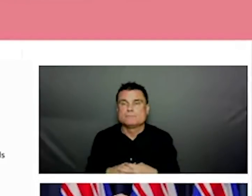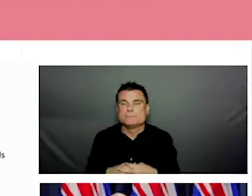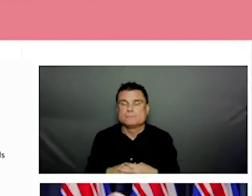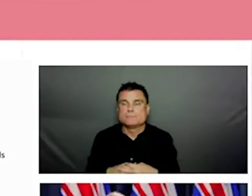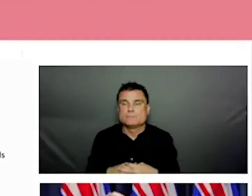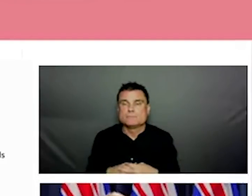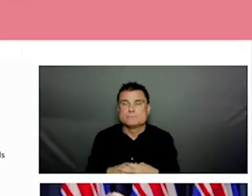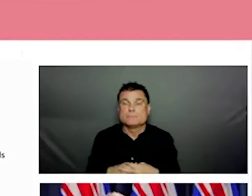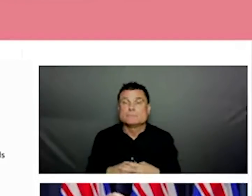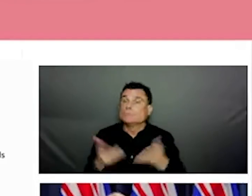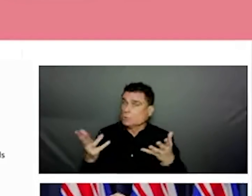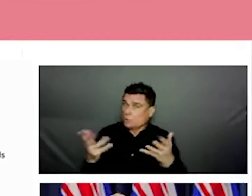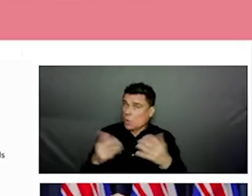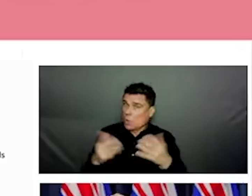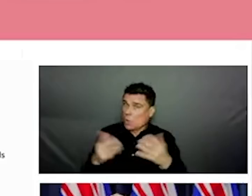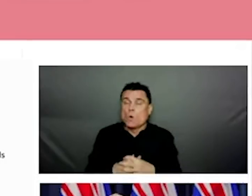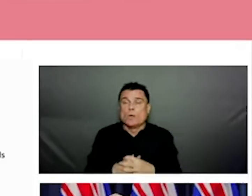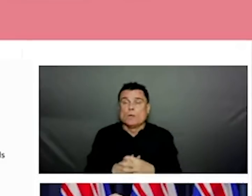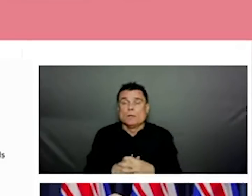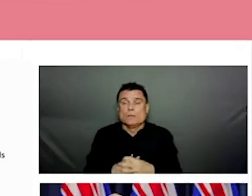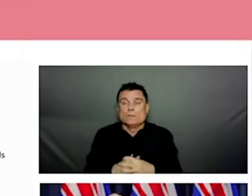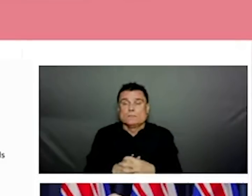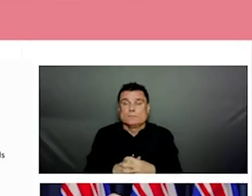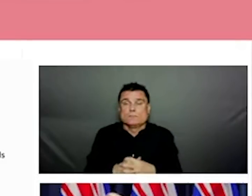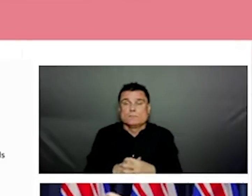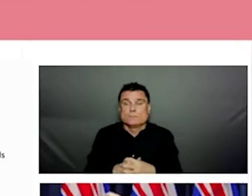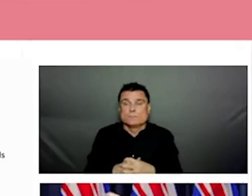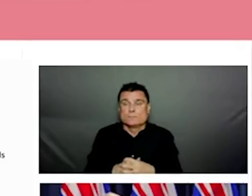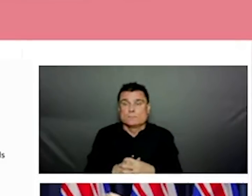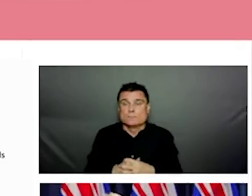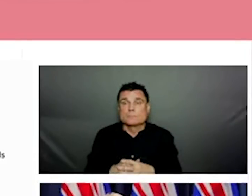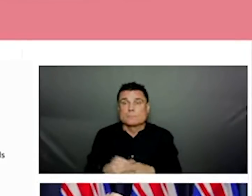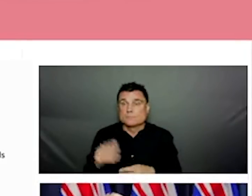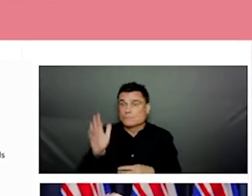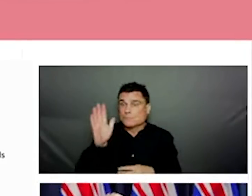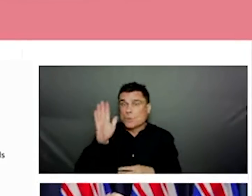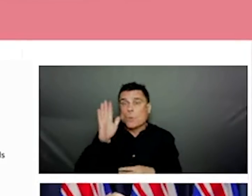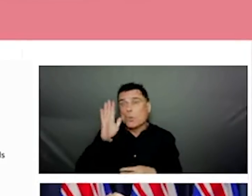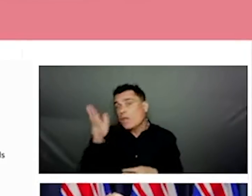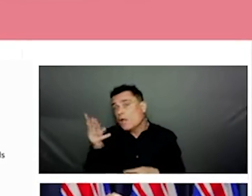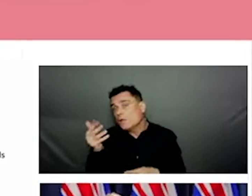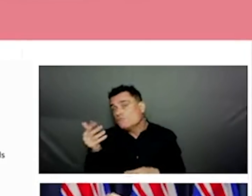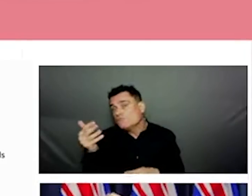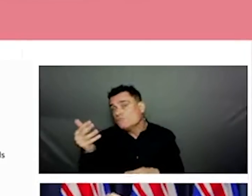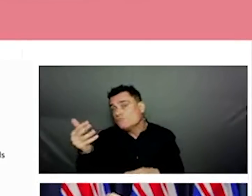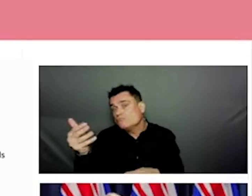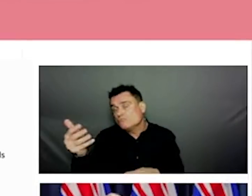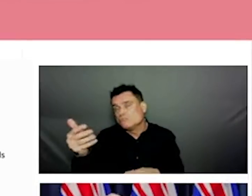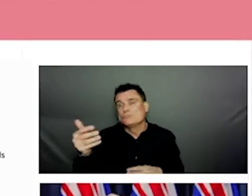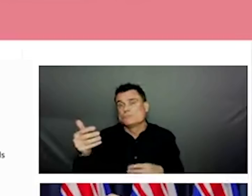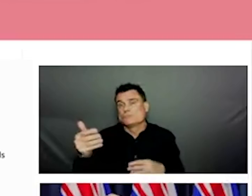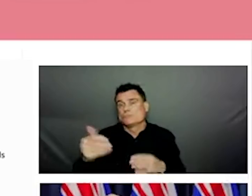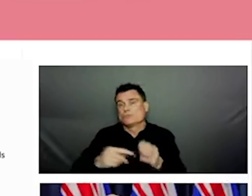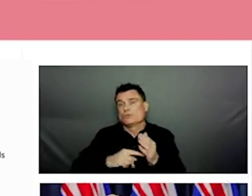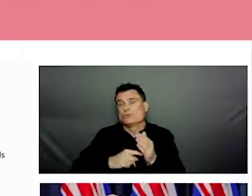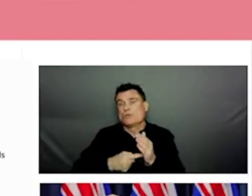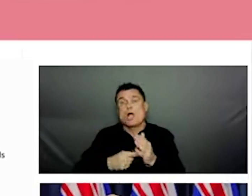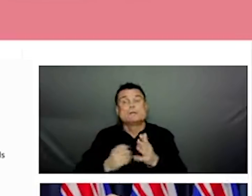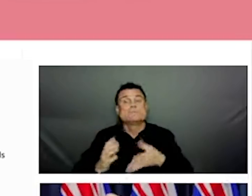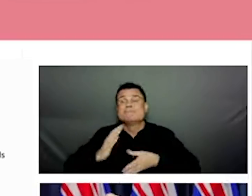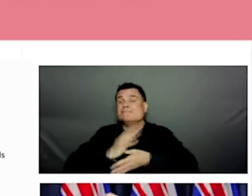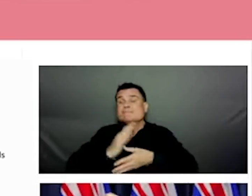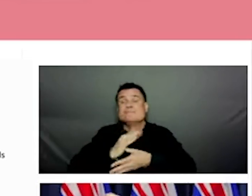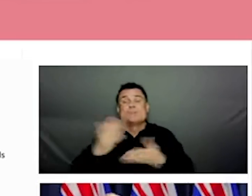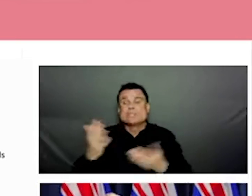on age and then descending in 5-year cohorts after our 80-plus priority population is